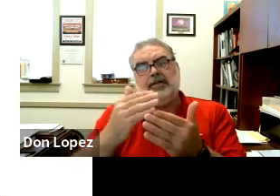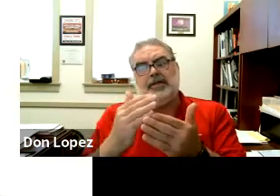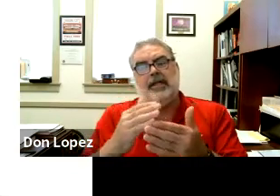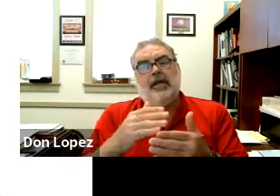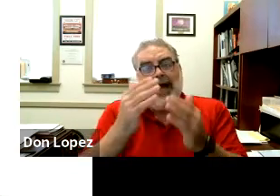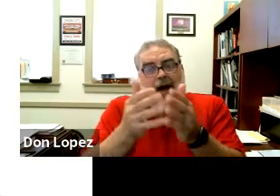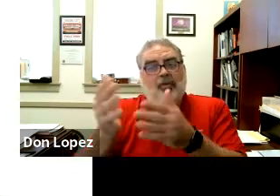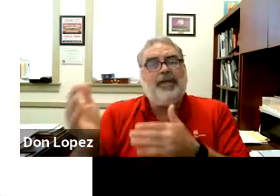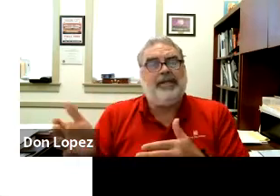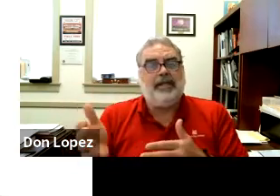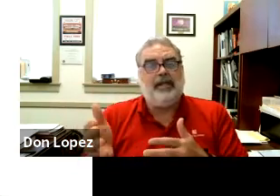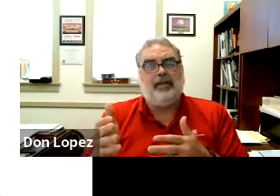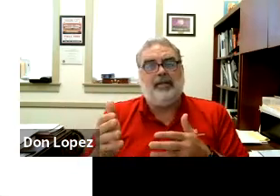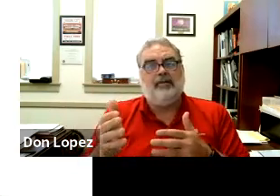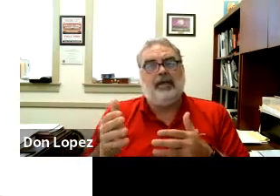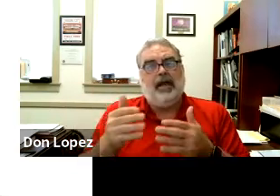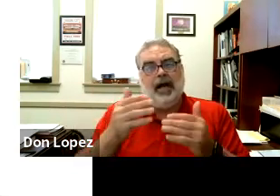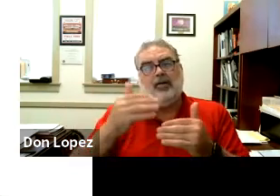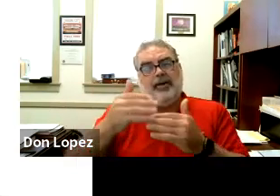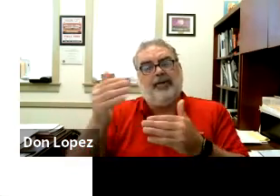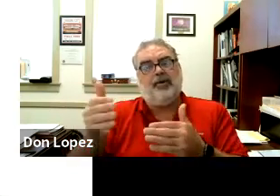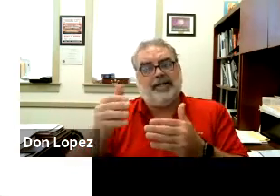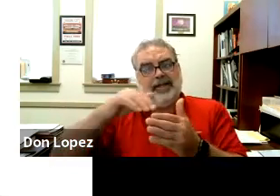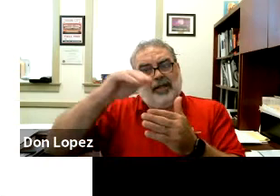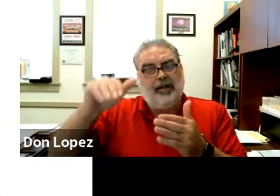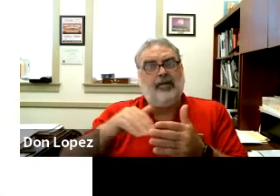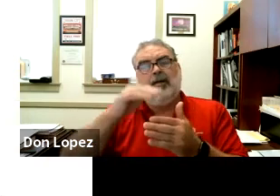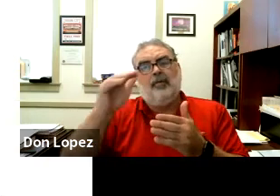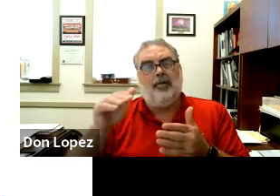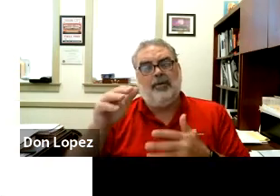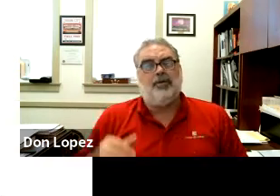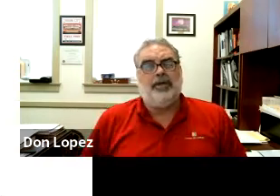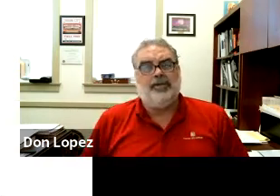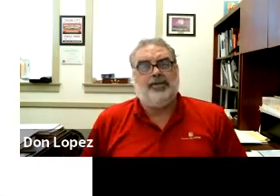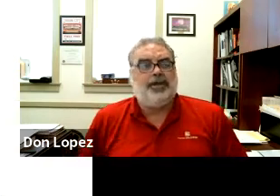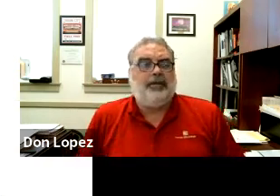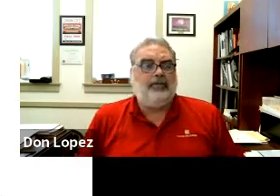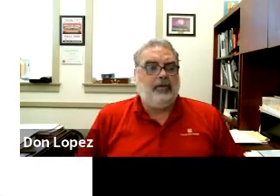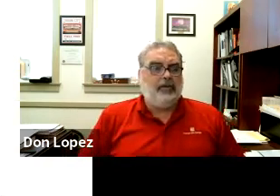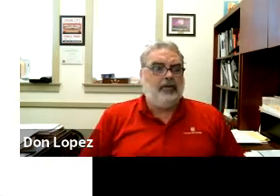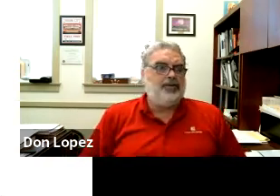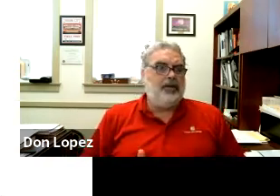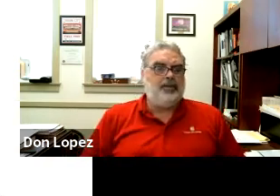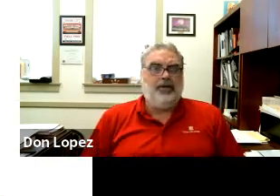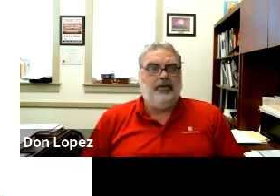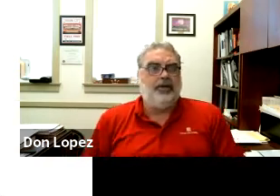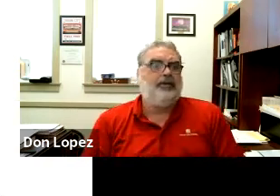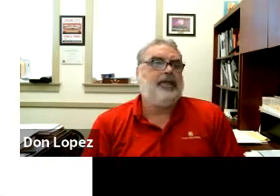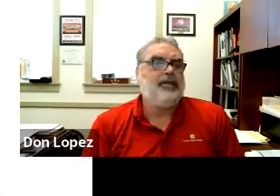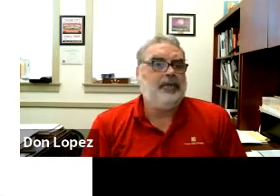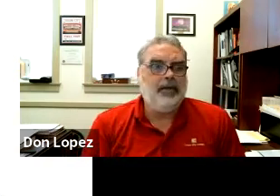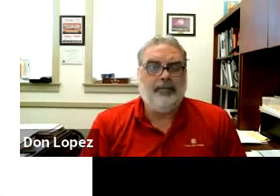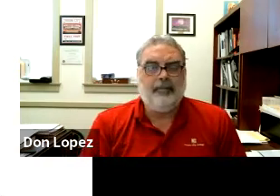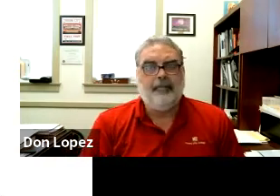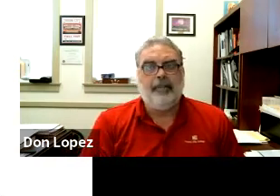and look to see how we did, right? How are we progressing in what we were trying to achieve? Kirsten, I'm sorry, you were going to